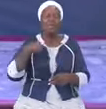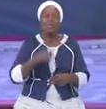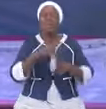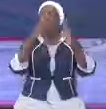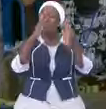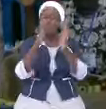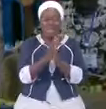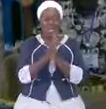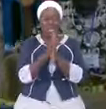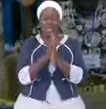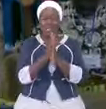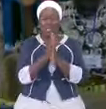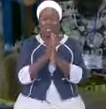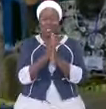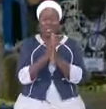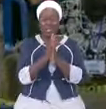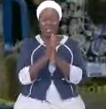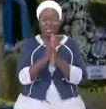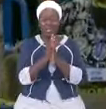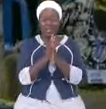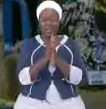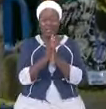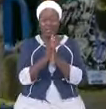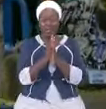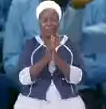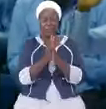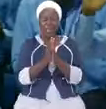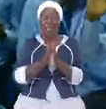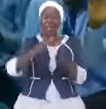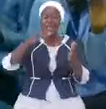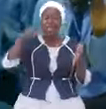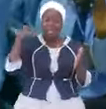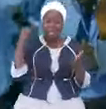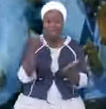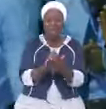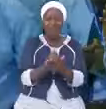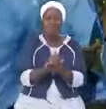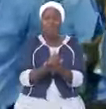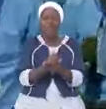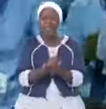pray. Amen. Amen.